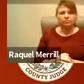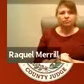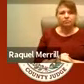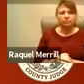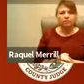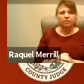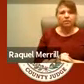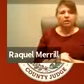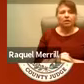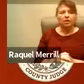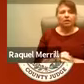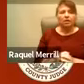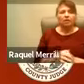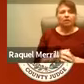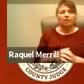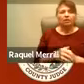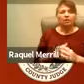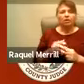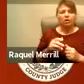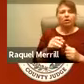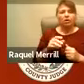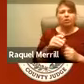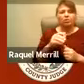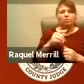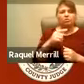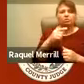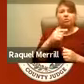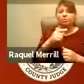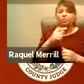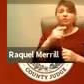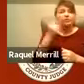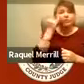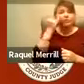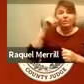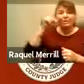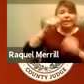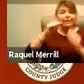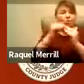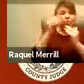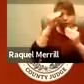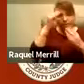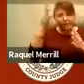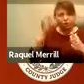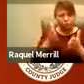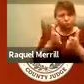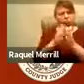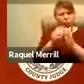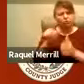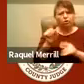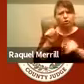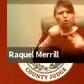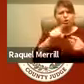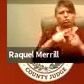For anyone that needs more information and updates on testing, I ask you to go to